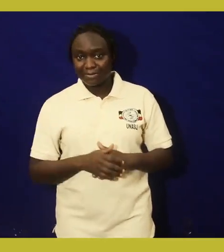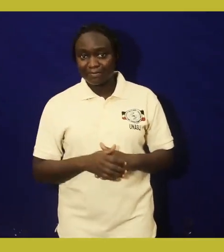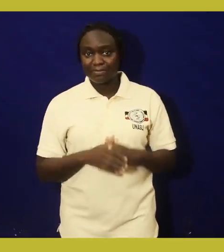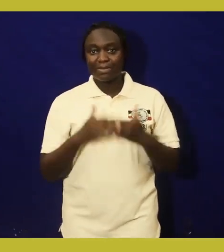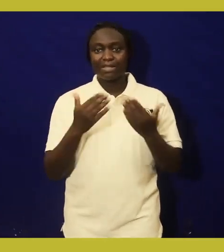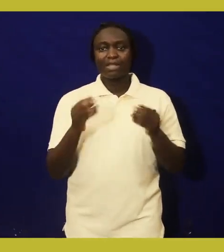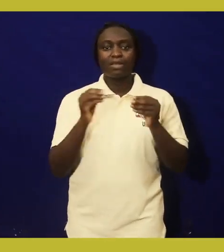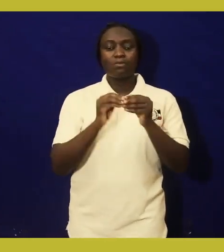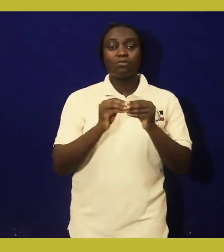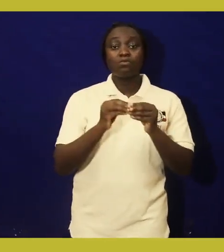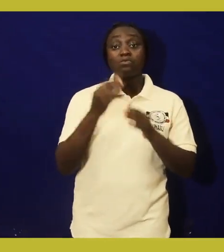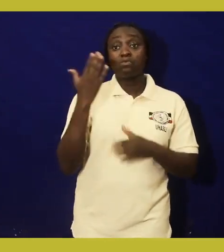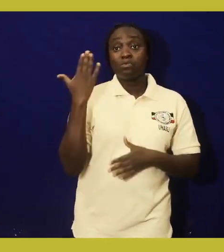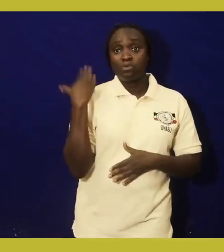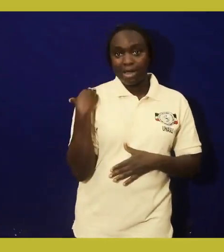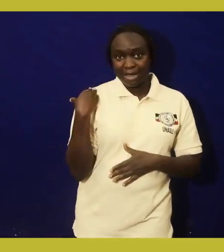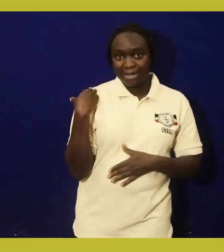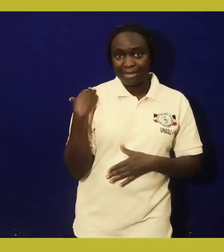Brother.